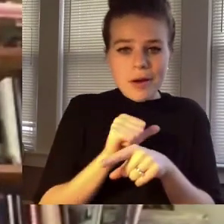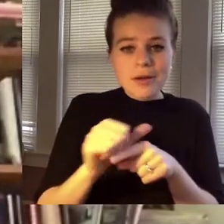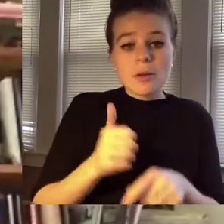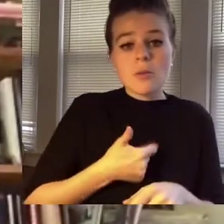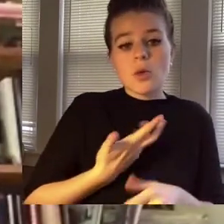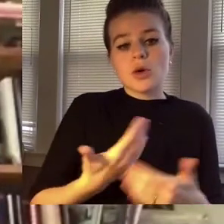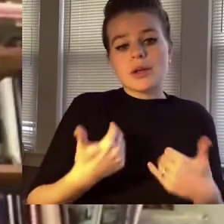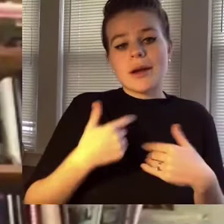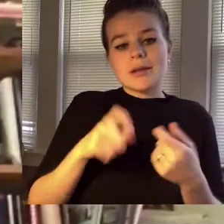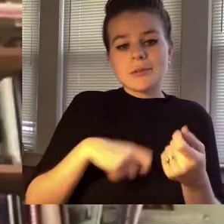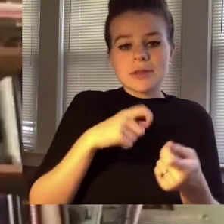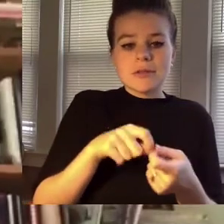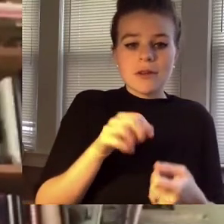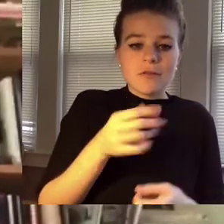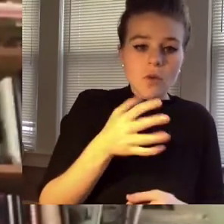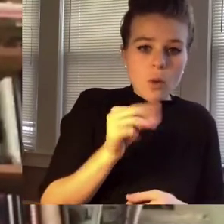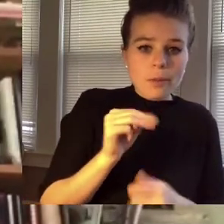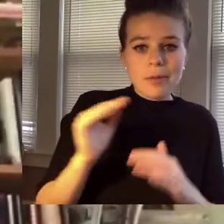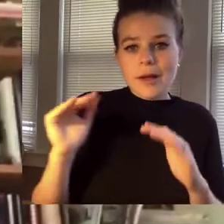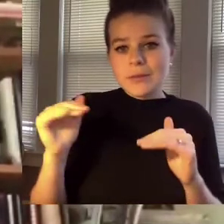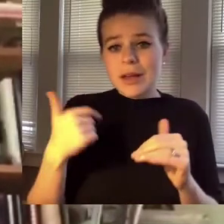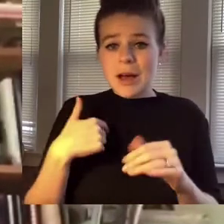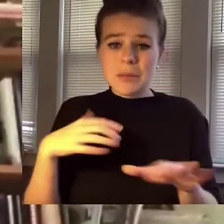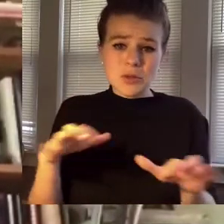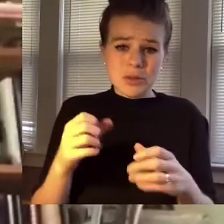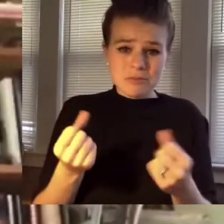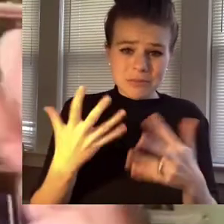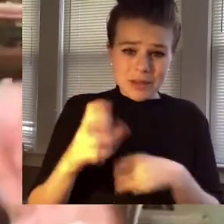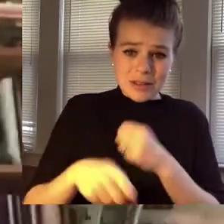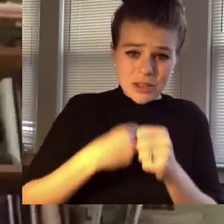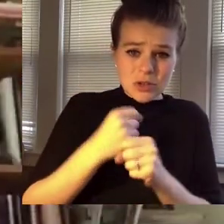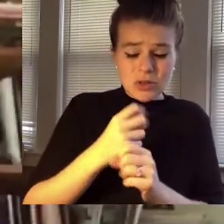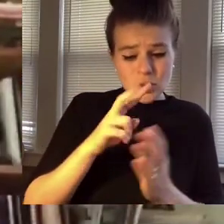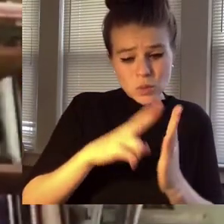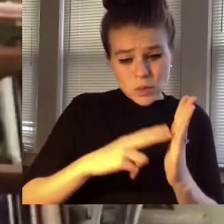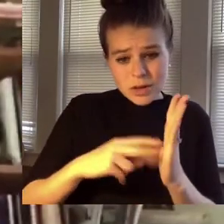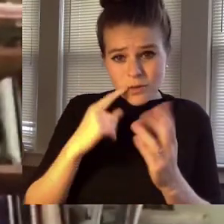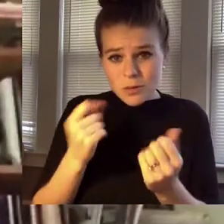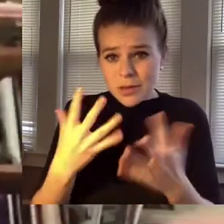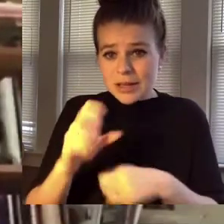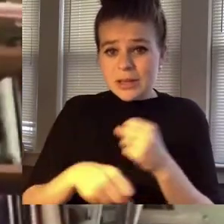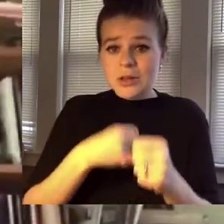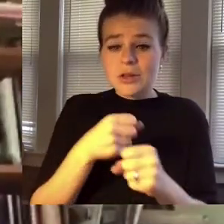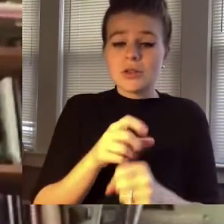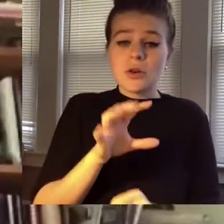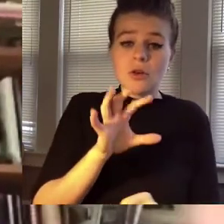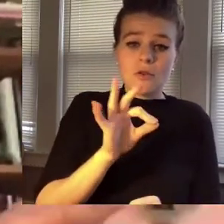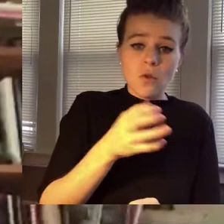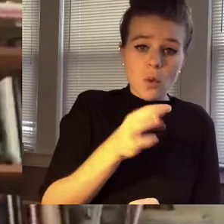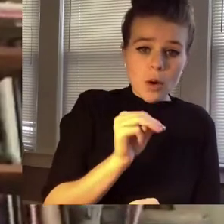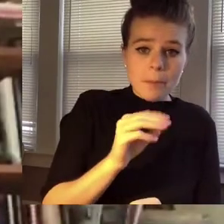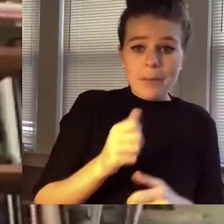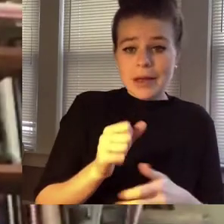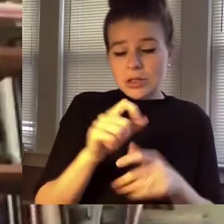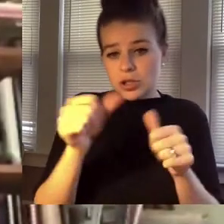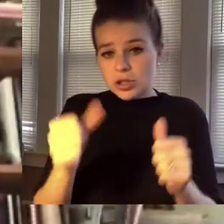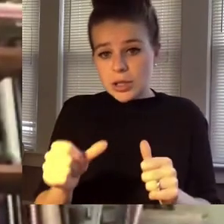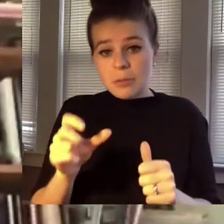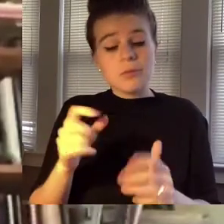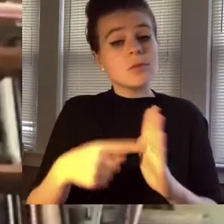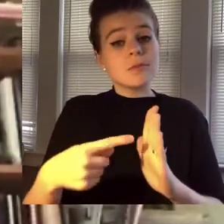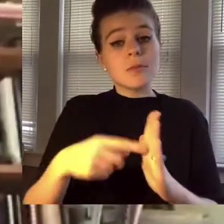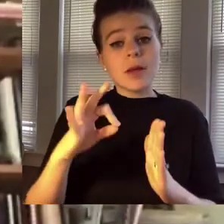and it has certain expectations. I've been doing it for years, reading poetry for years. So form and shape, if I'm going to write a song, I know I have to do certain